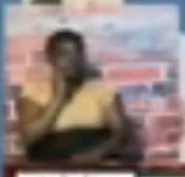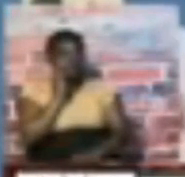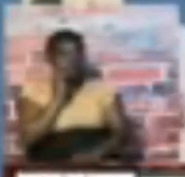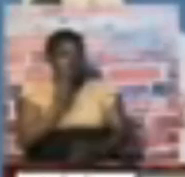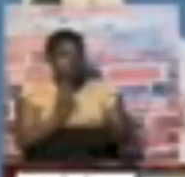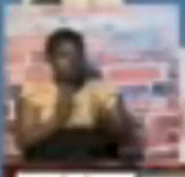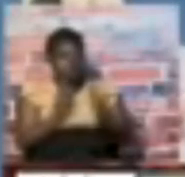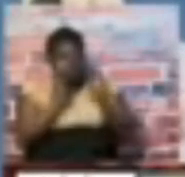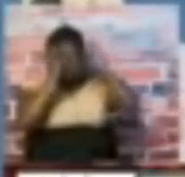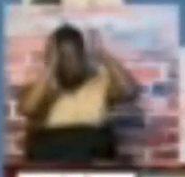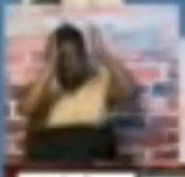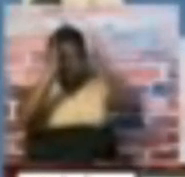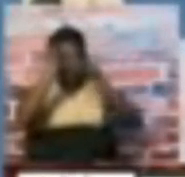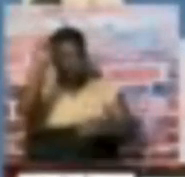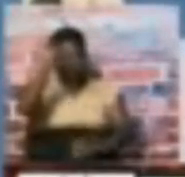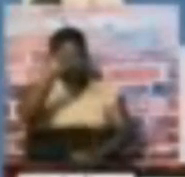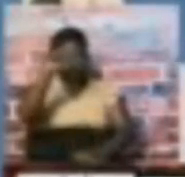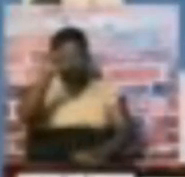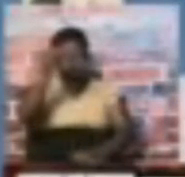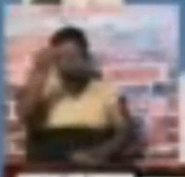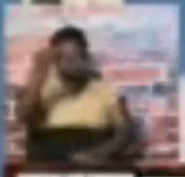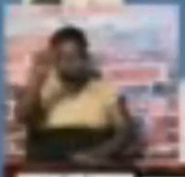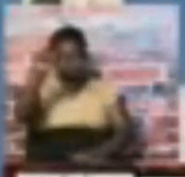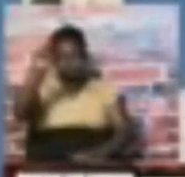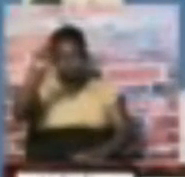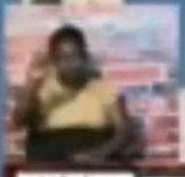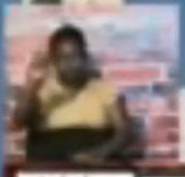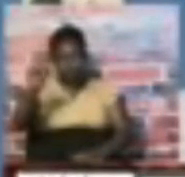Bishop Elwana Stefano, 100,000 shillings.